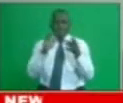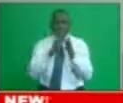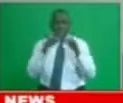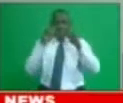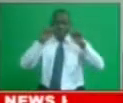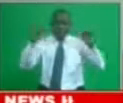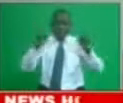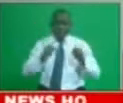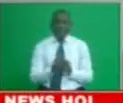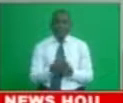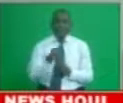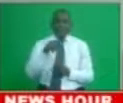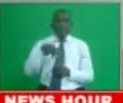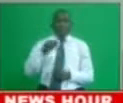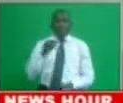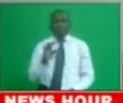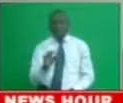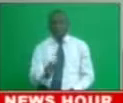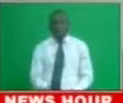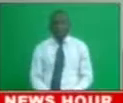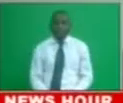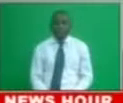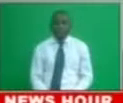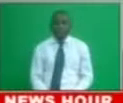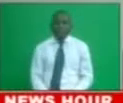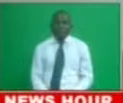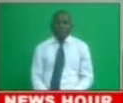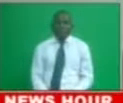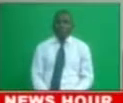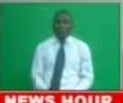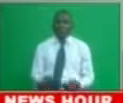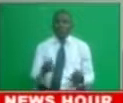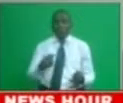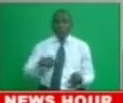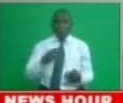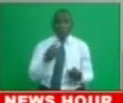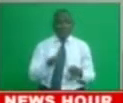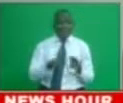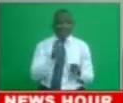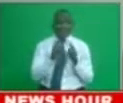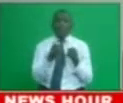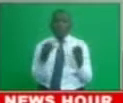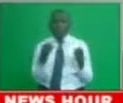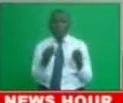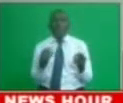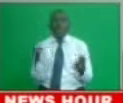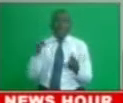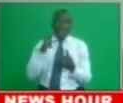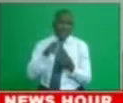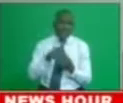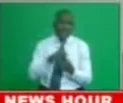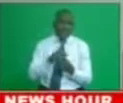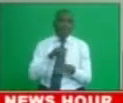allow the process to continue smoothly. We can't say much until we are listened to on